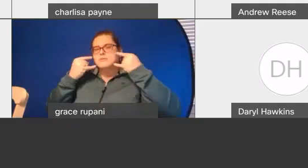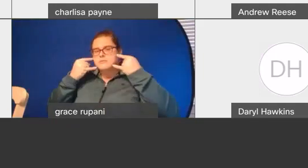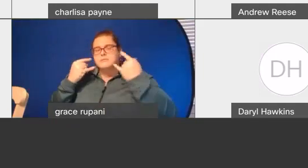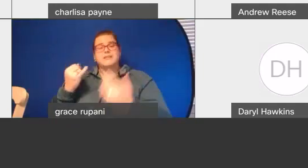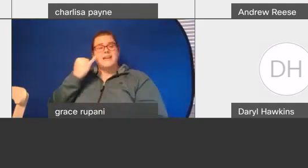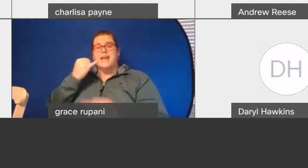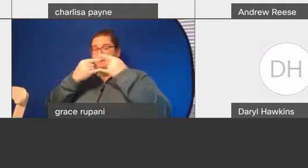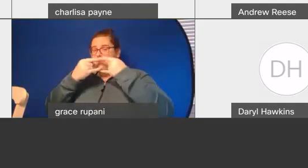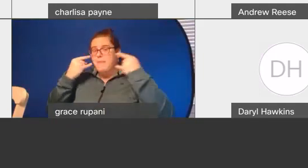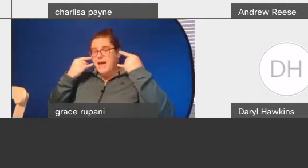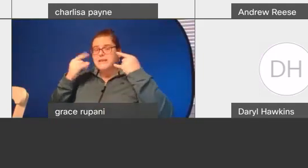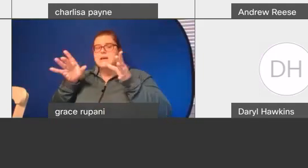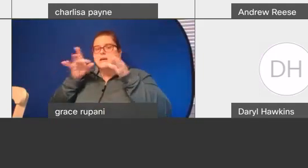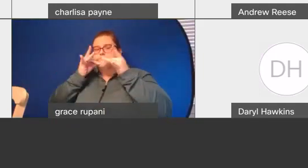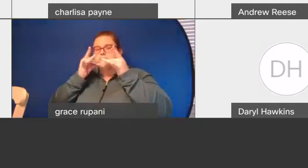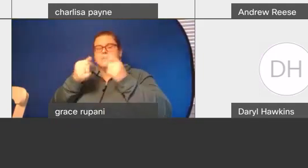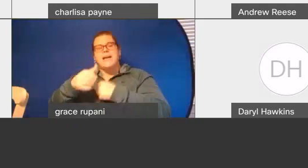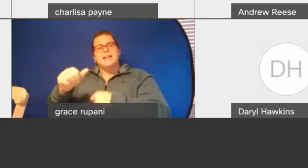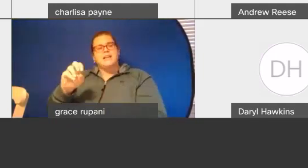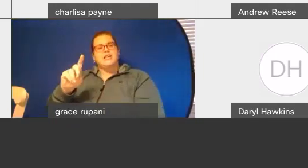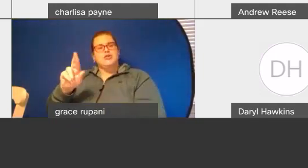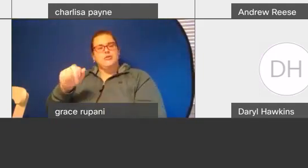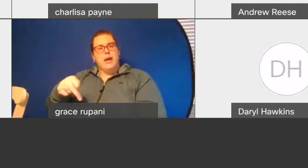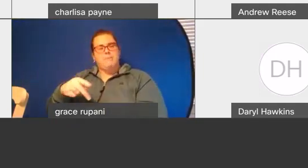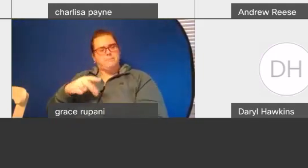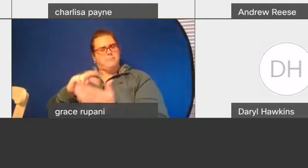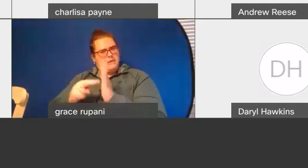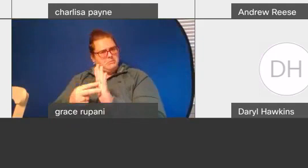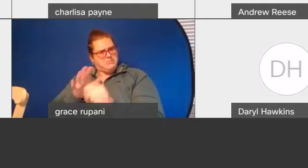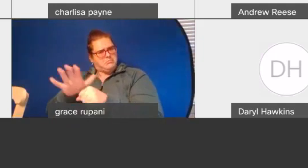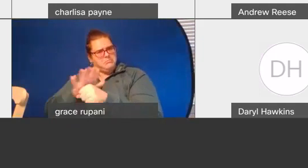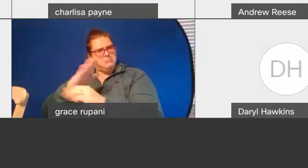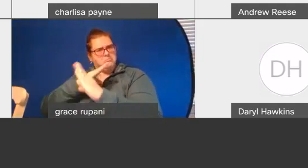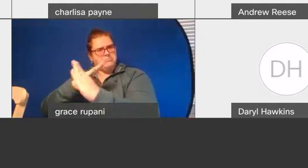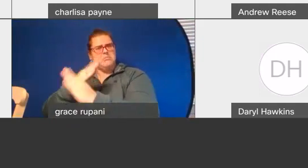droplets, would that not be a sufficient barrier?